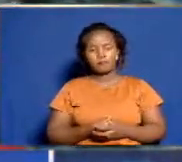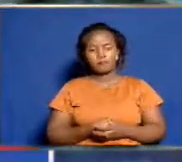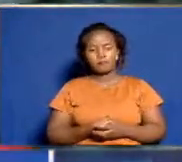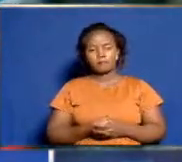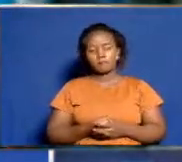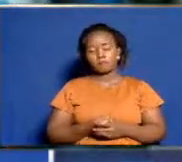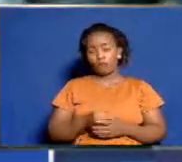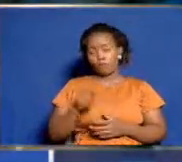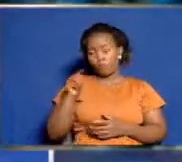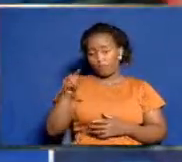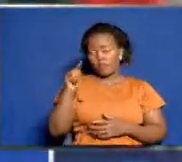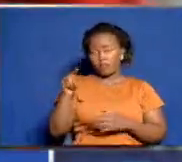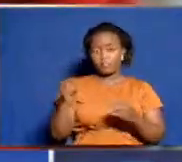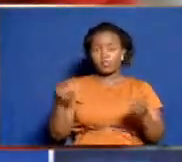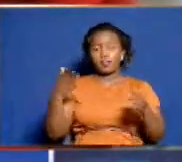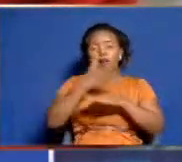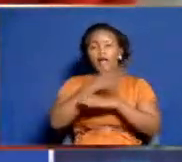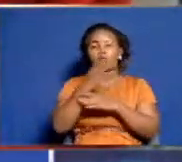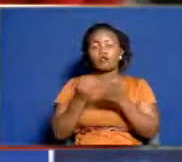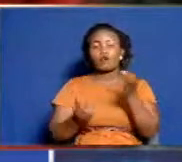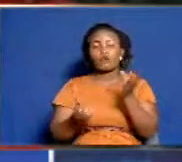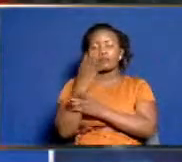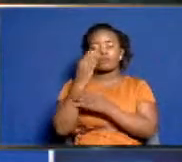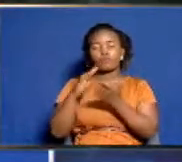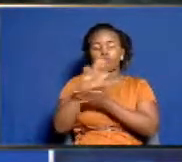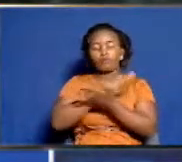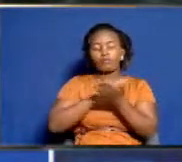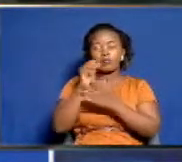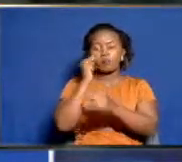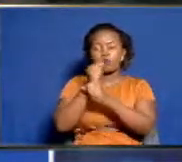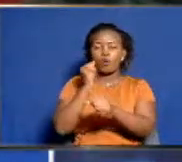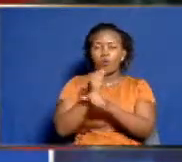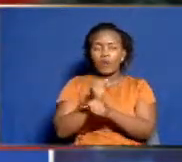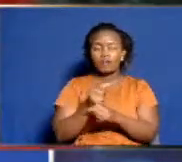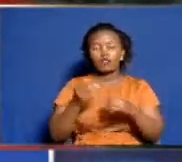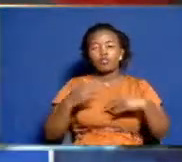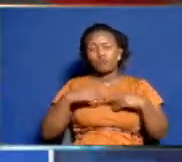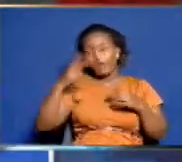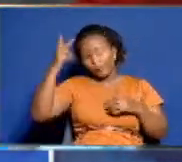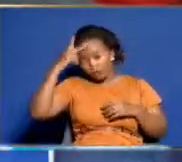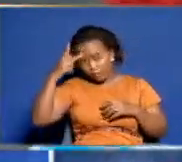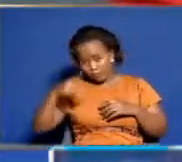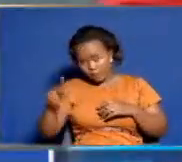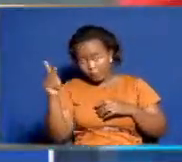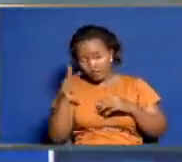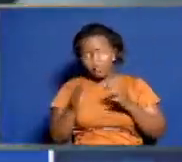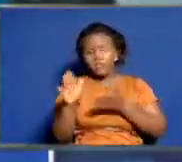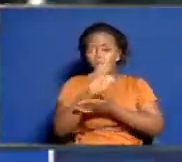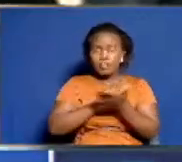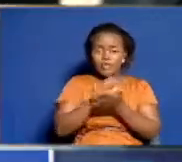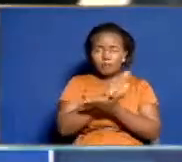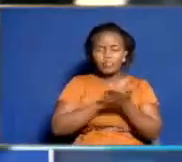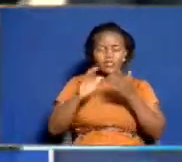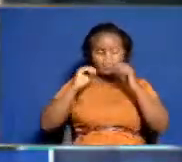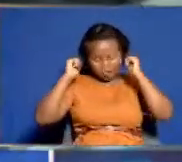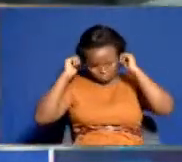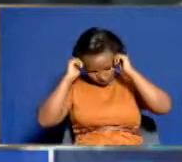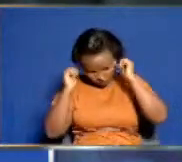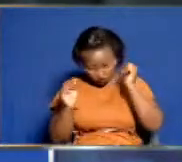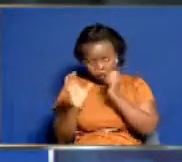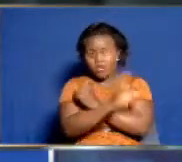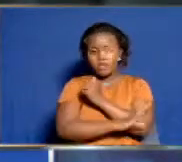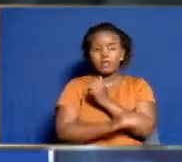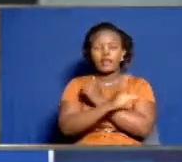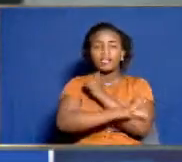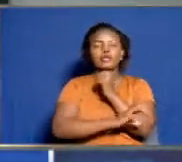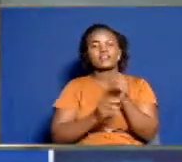This follows the rolling out of a framework to guide the arts and sports science policy in basic education learning in the country.